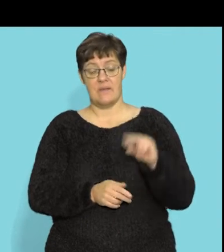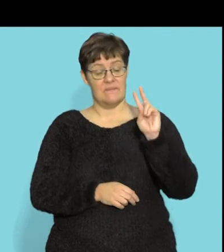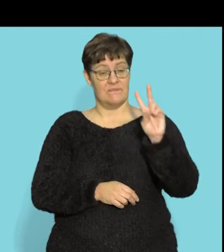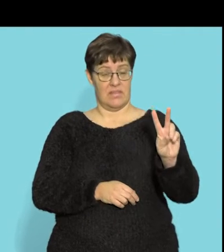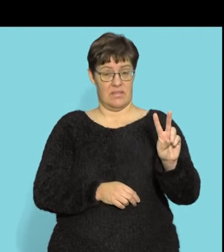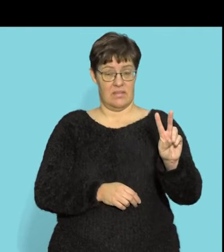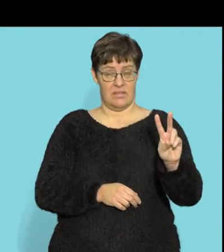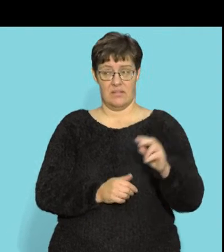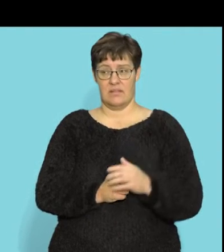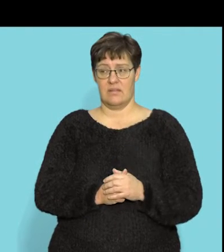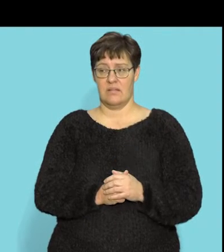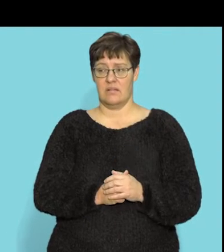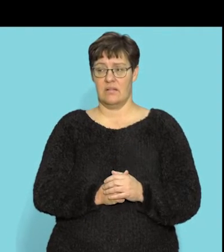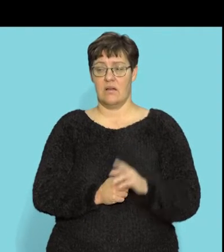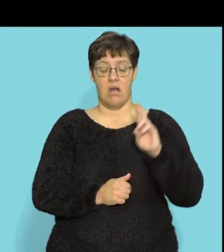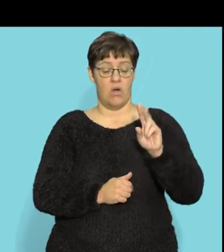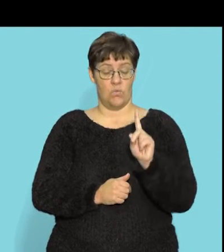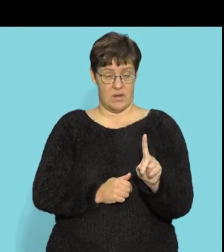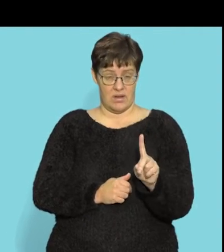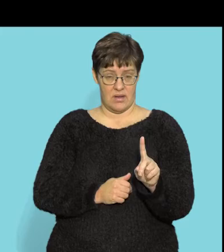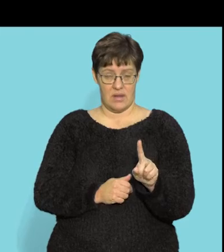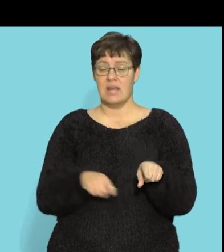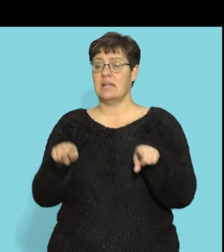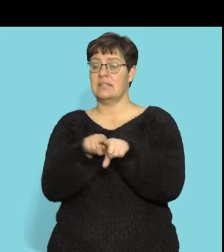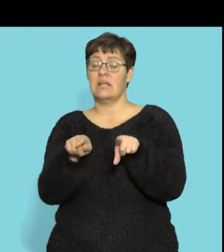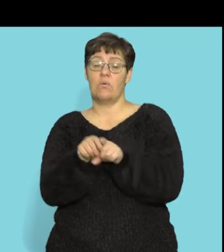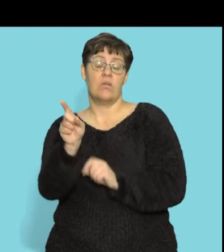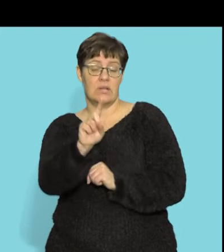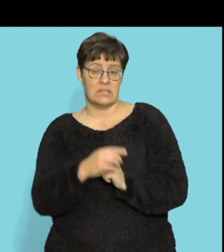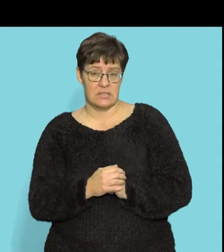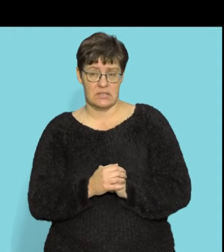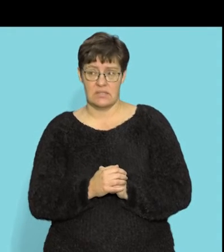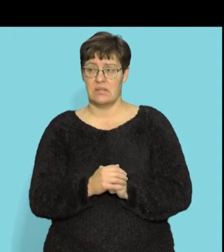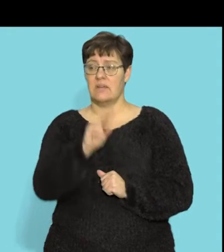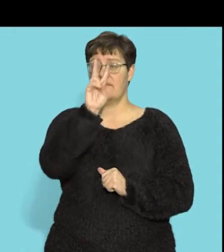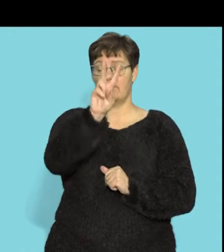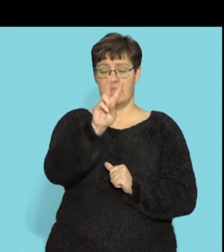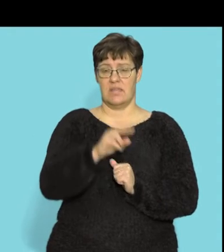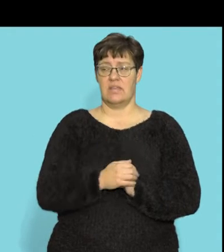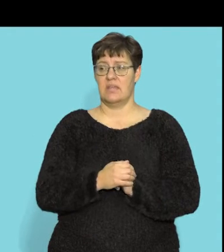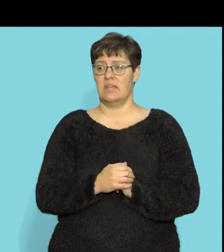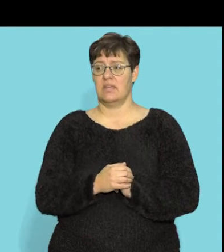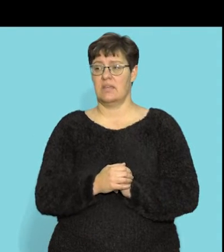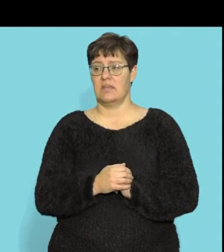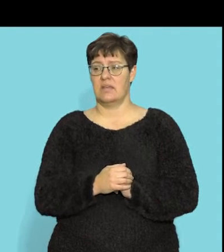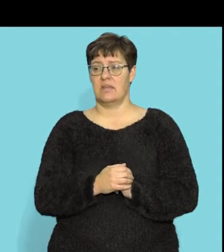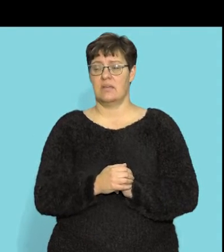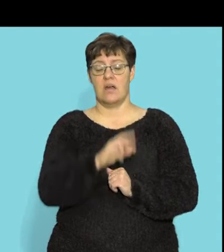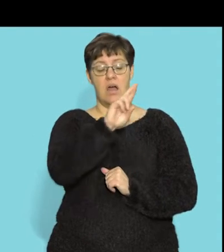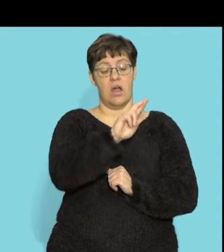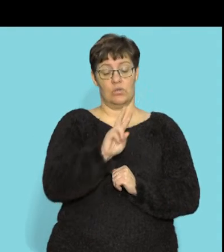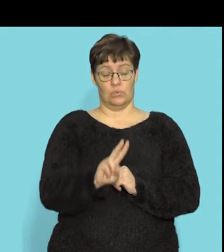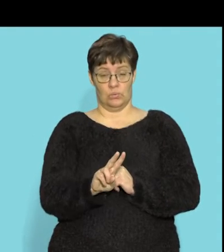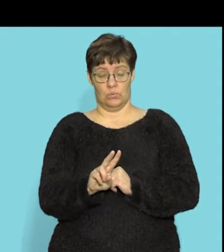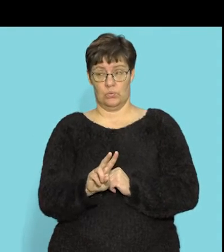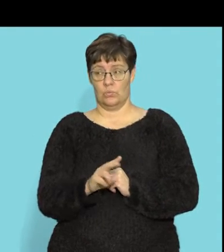V across R1 is equals to what? V across